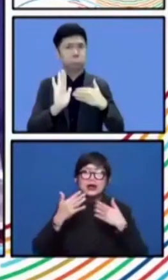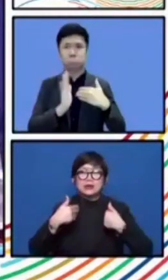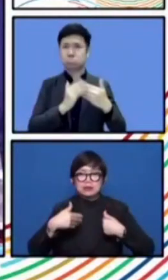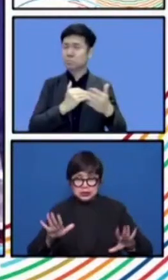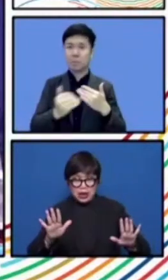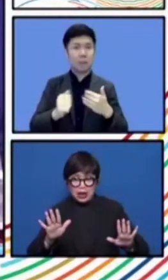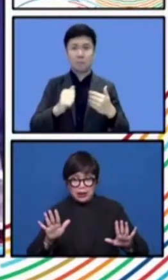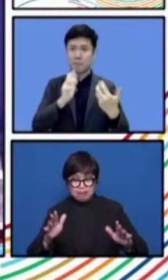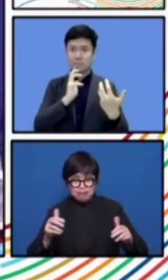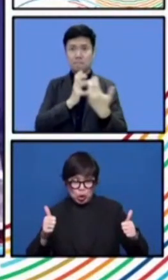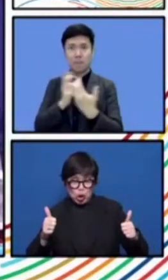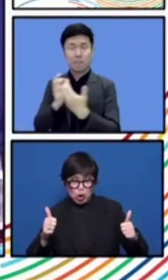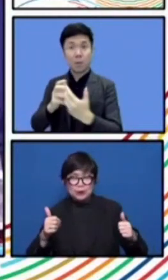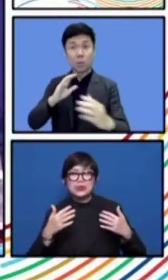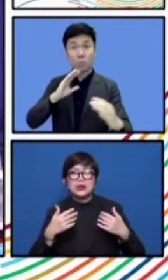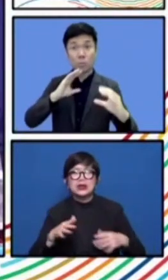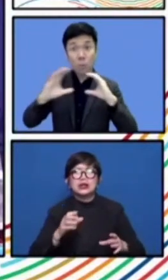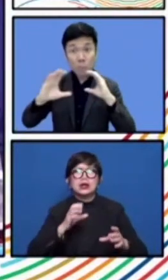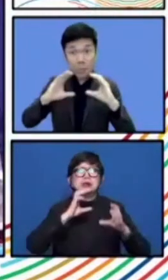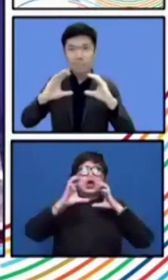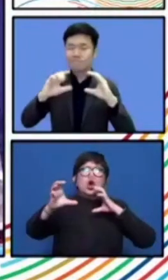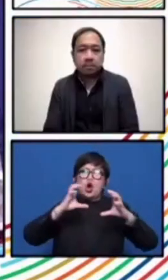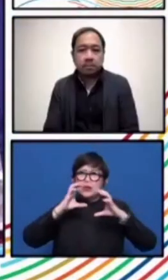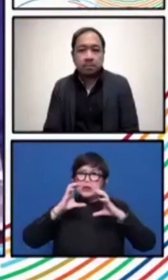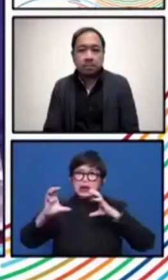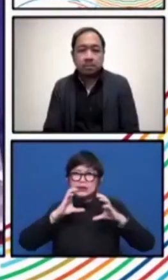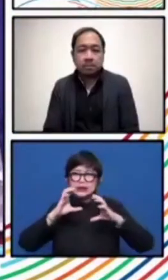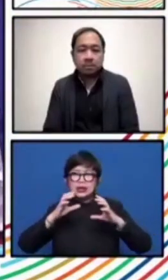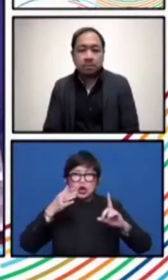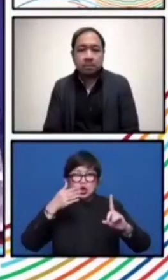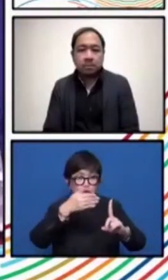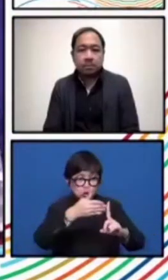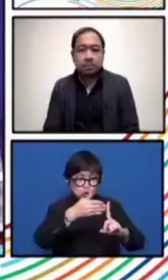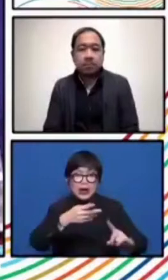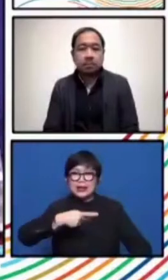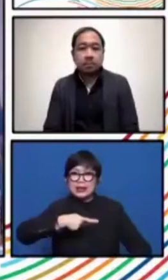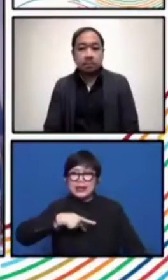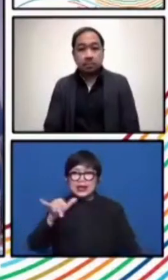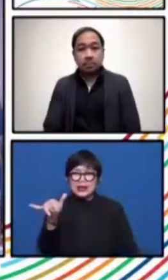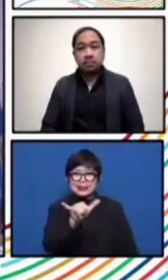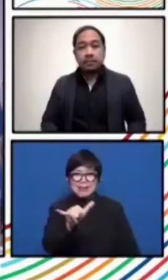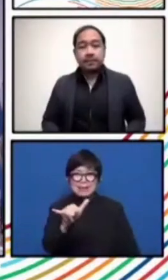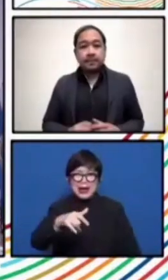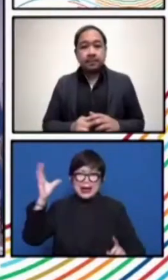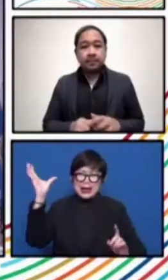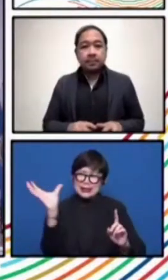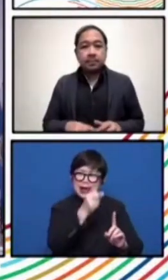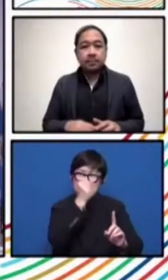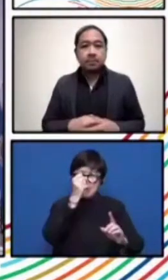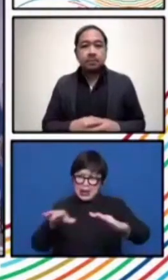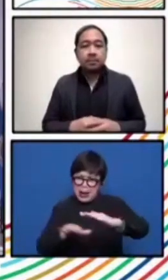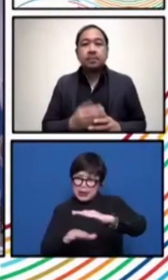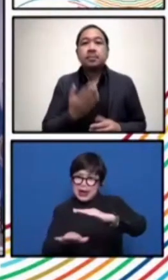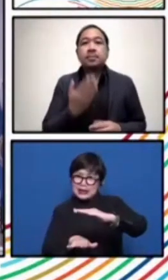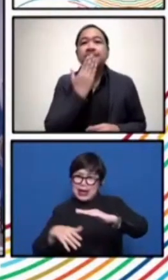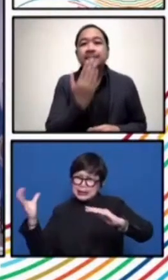that we arrive at a common common ground and common goal thank you very much thank you